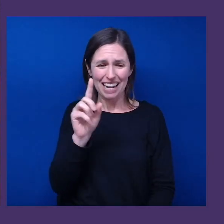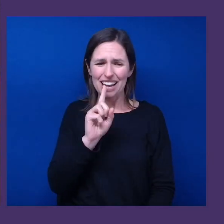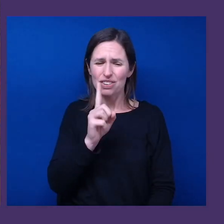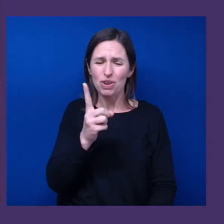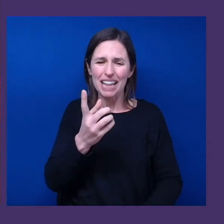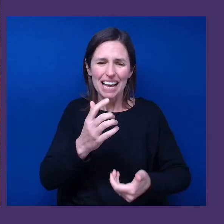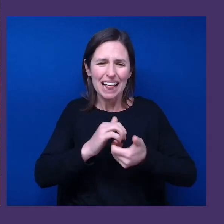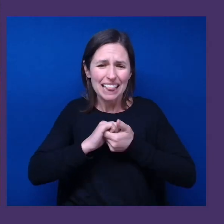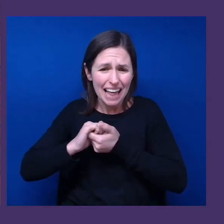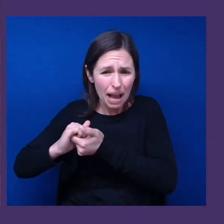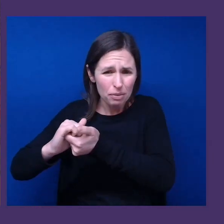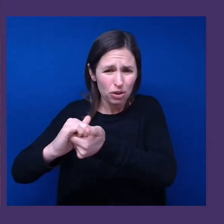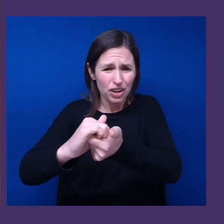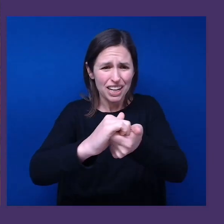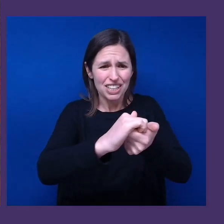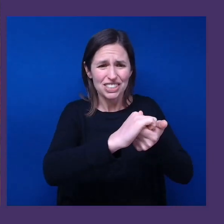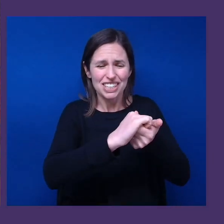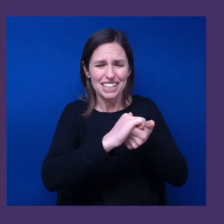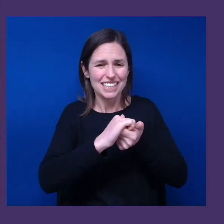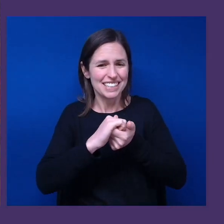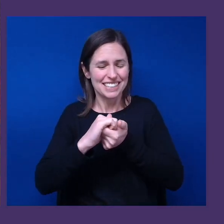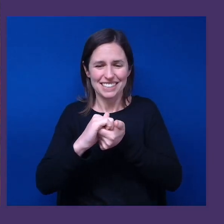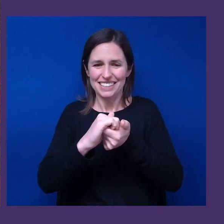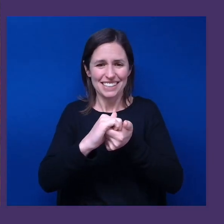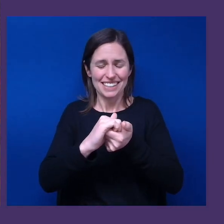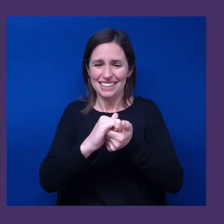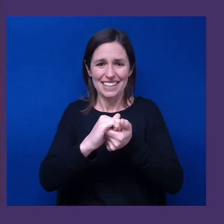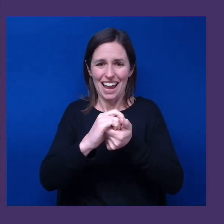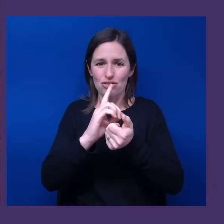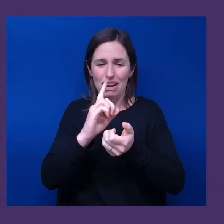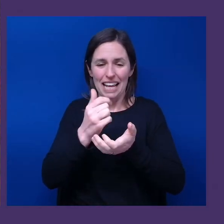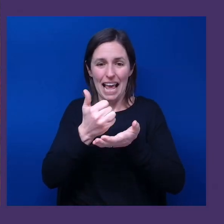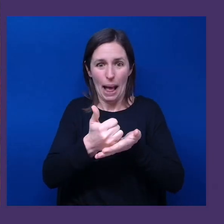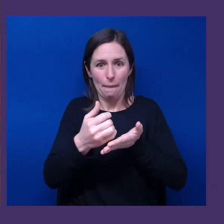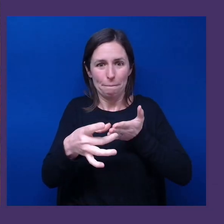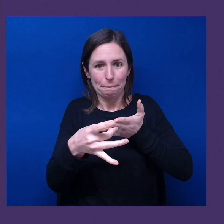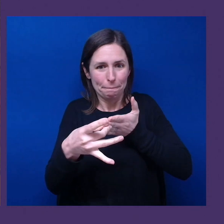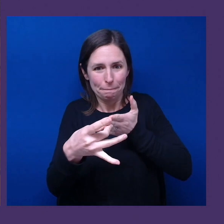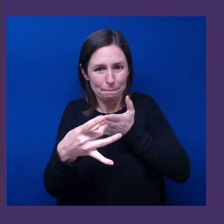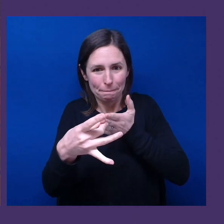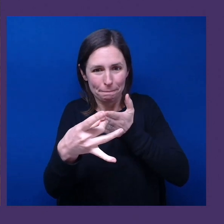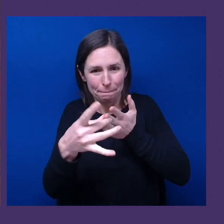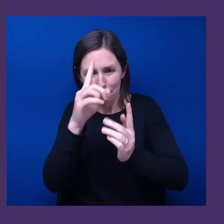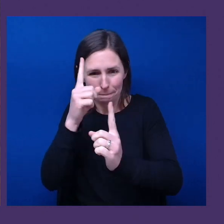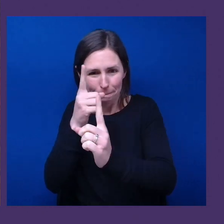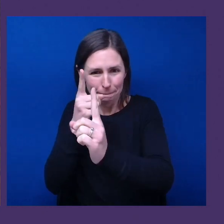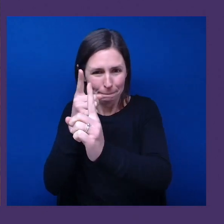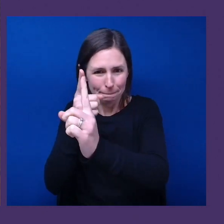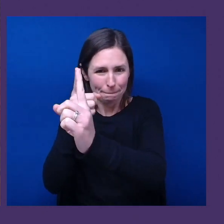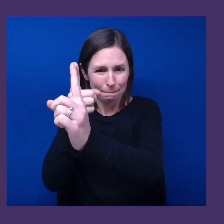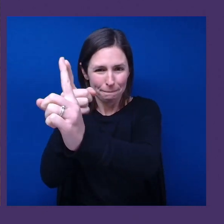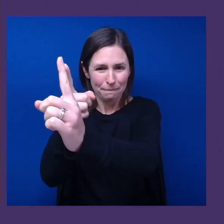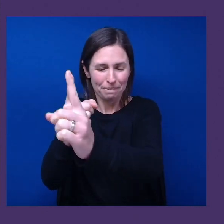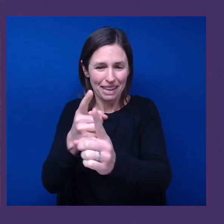them that steer our directions and inform me on the best practices to take. So I